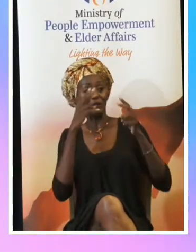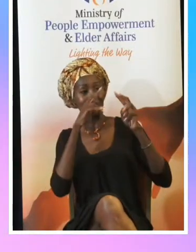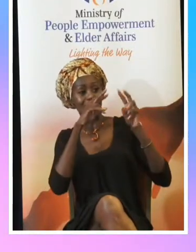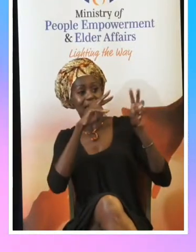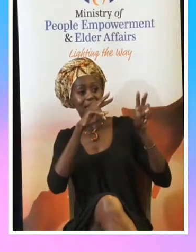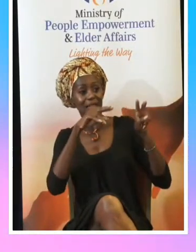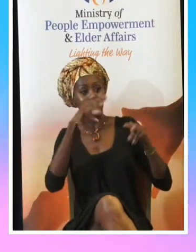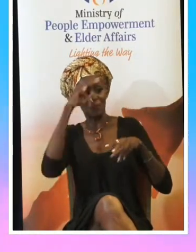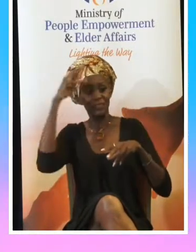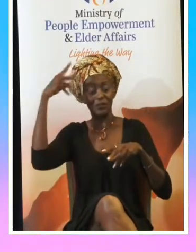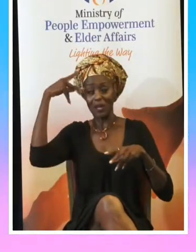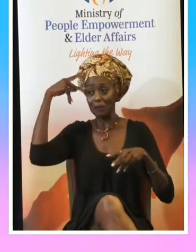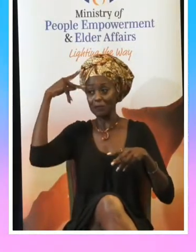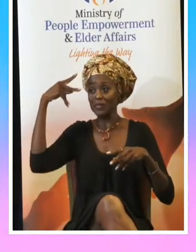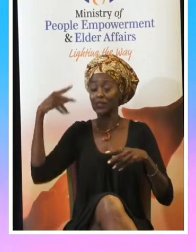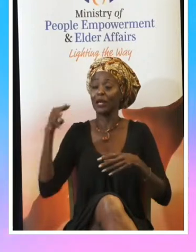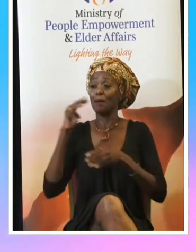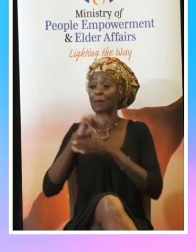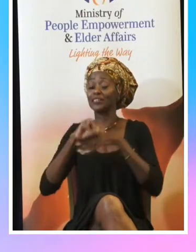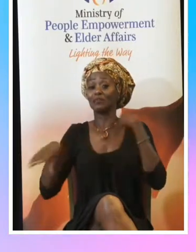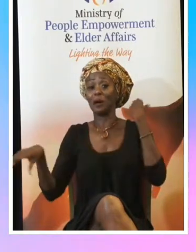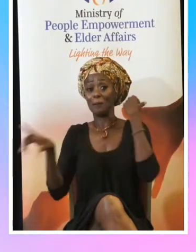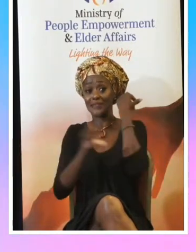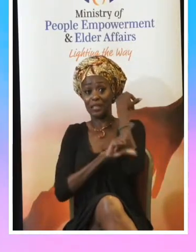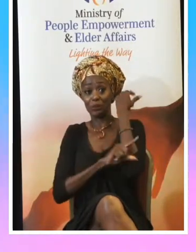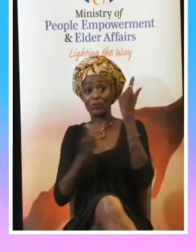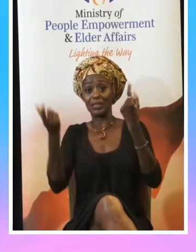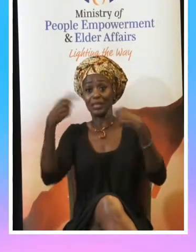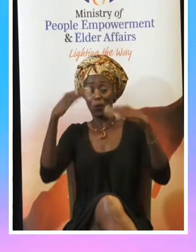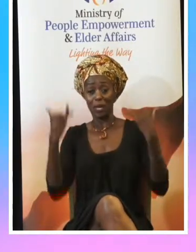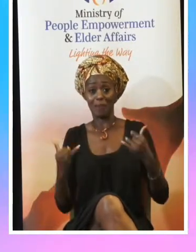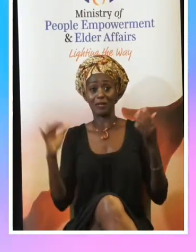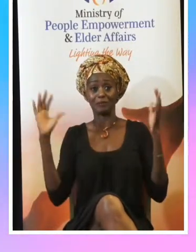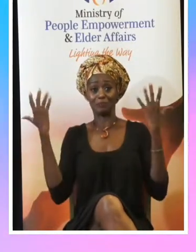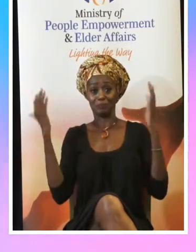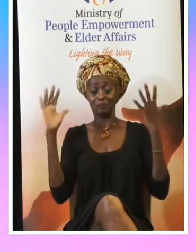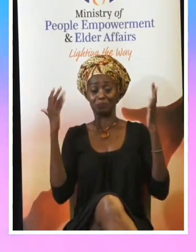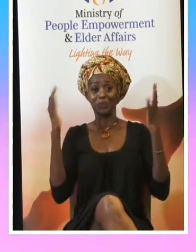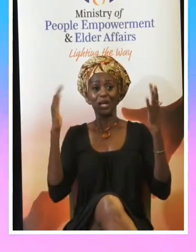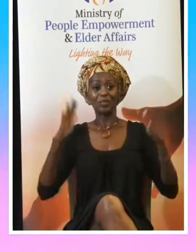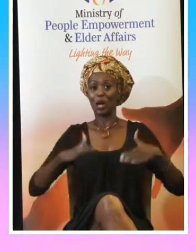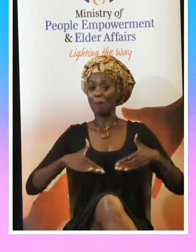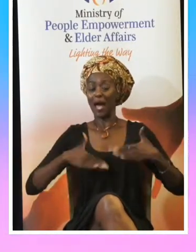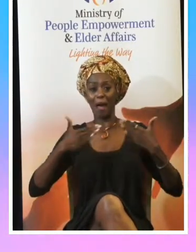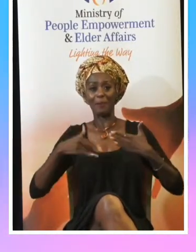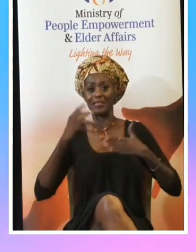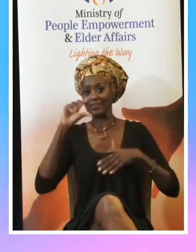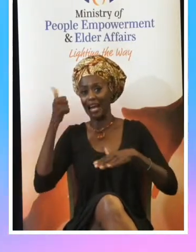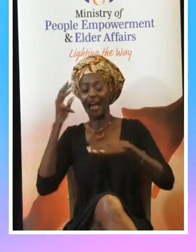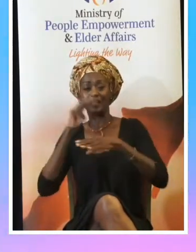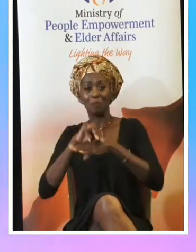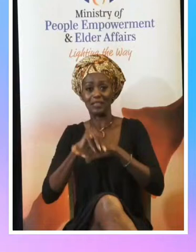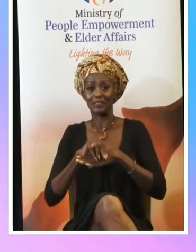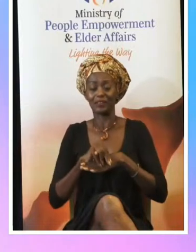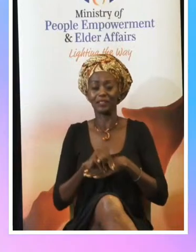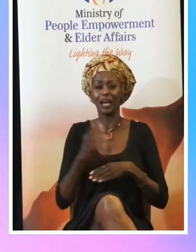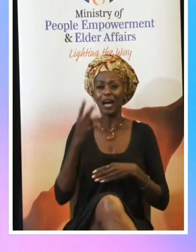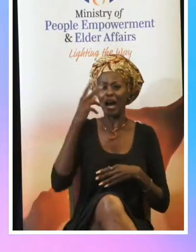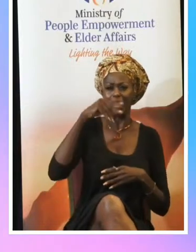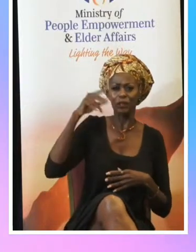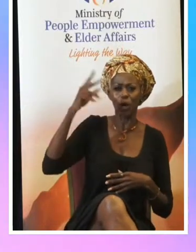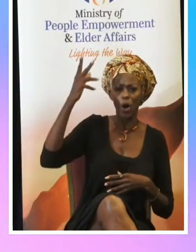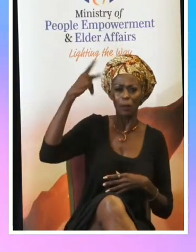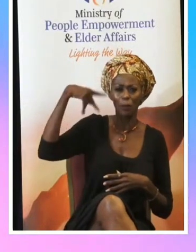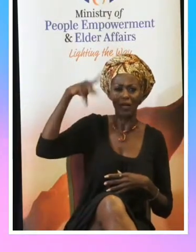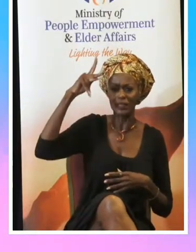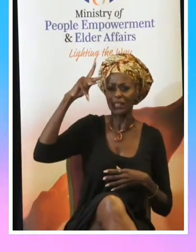also came in. I'm so happy to see my colleagues because, you know, this is what it takes to be able to drive change. I saw the president of the